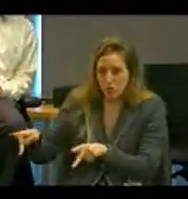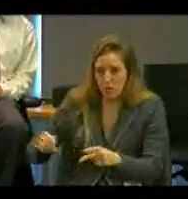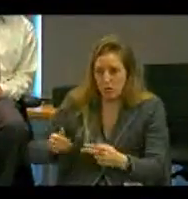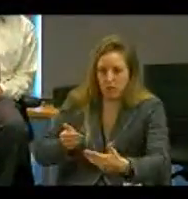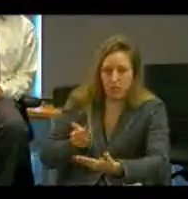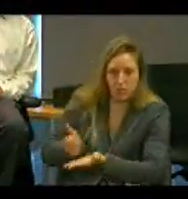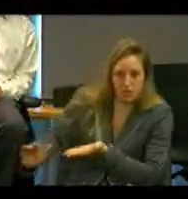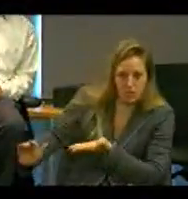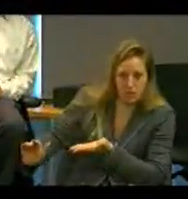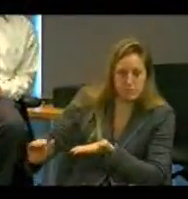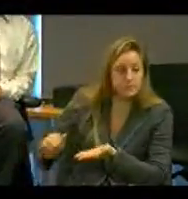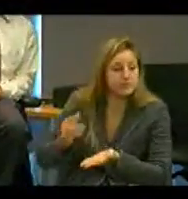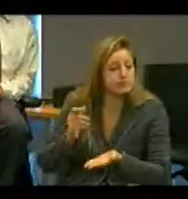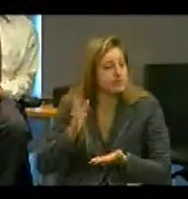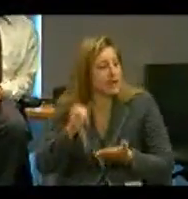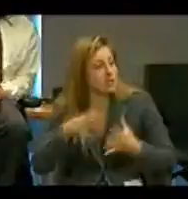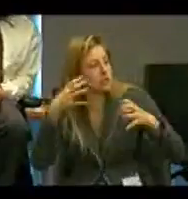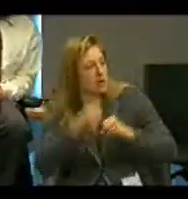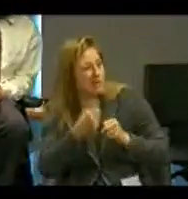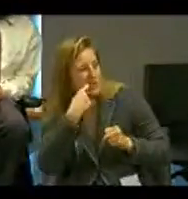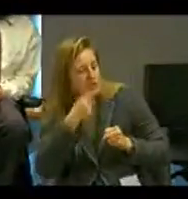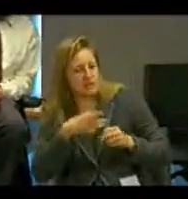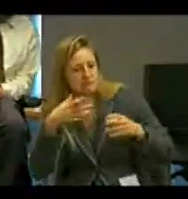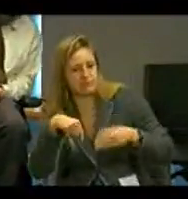That's a summary which I just gave. So let's,